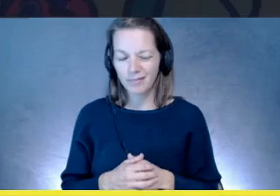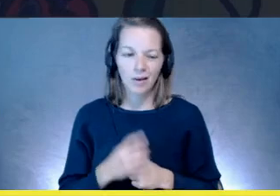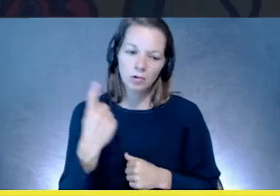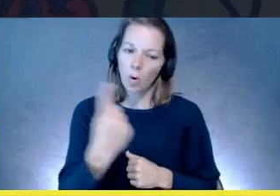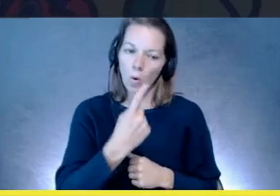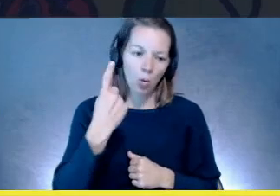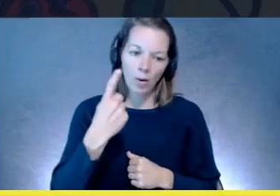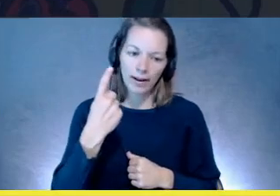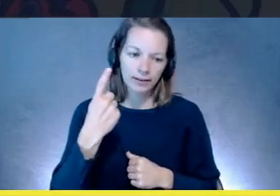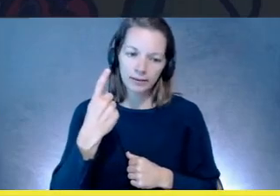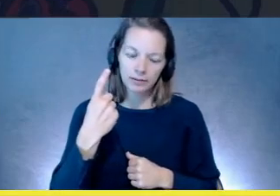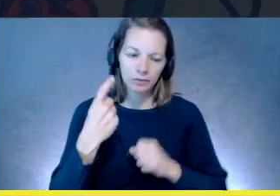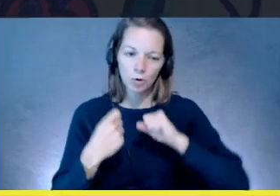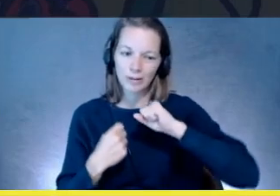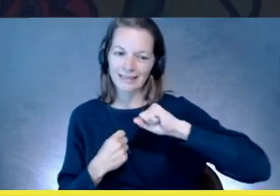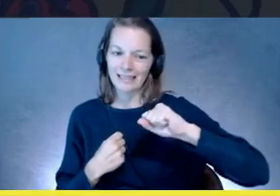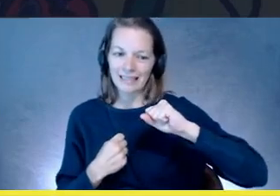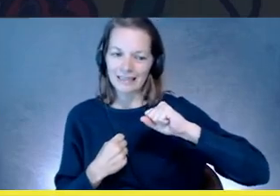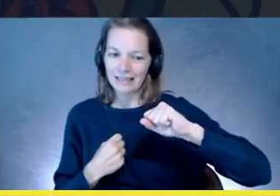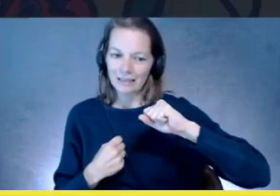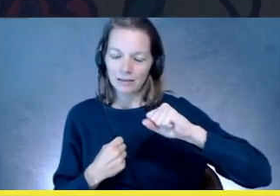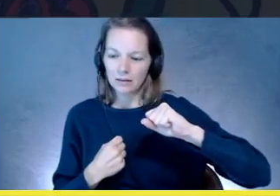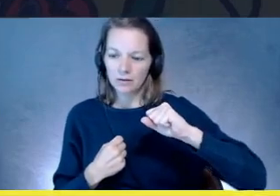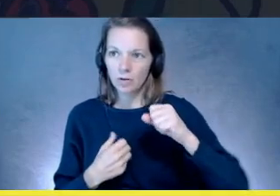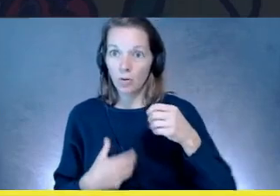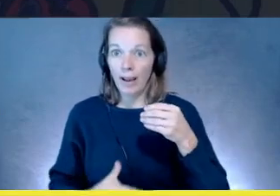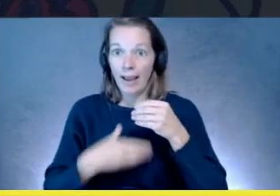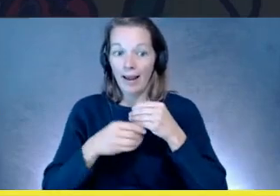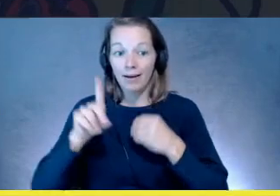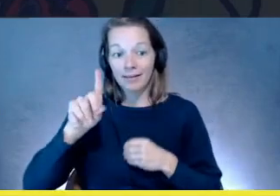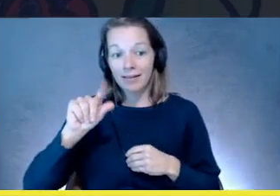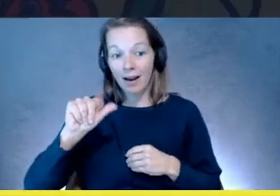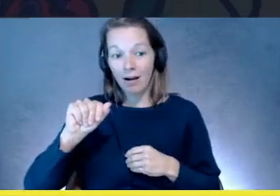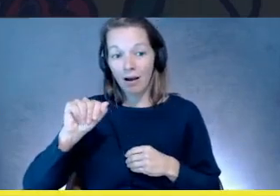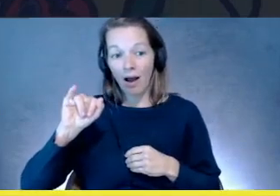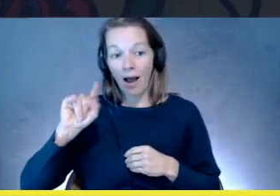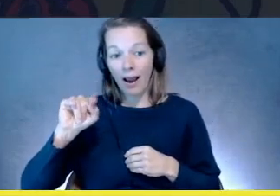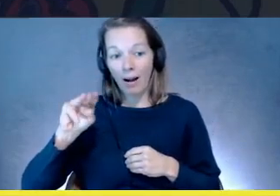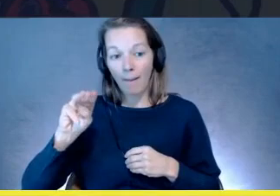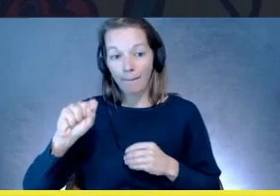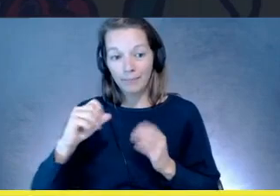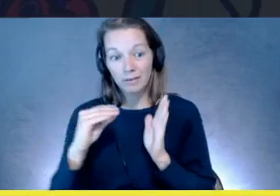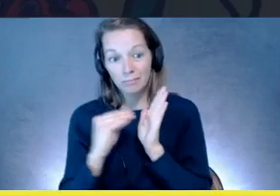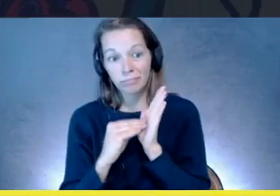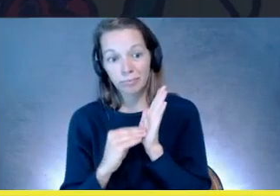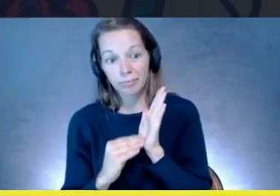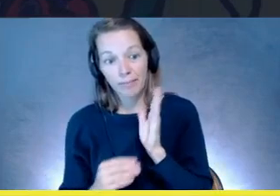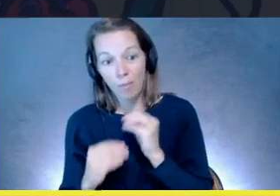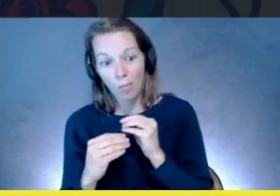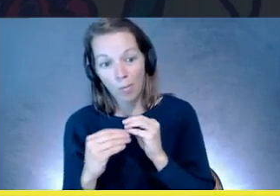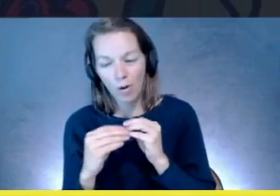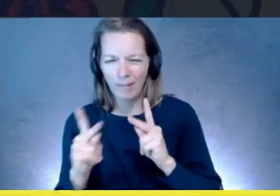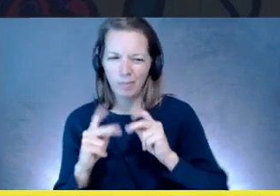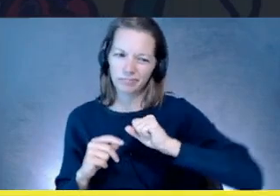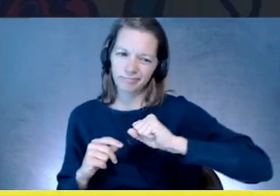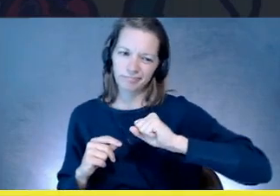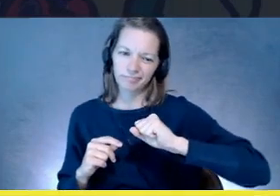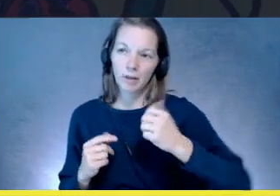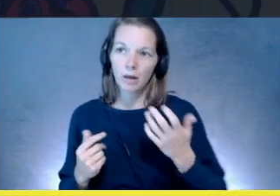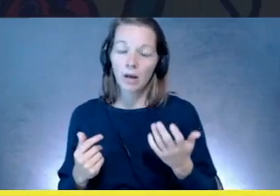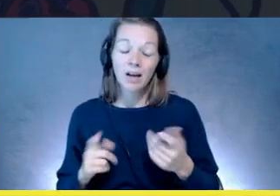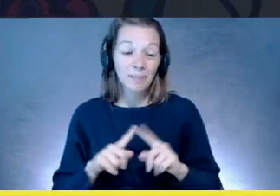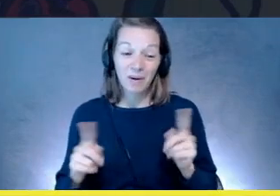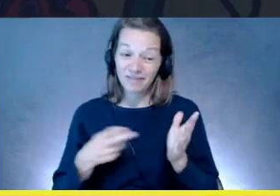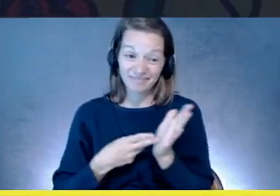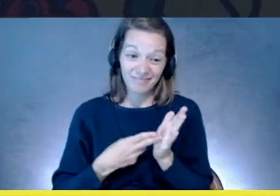the, adding data items to our data collections. There is no excuse, and there